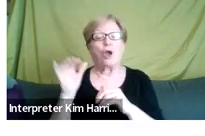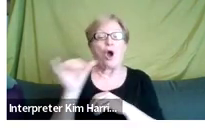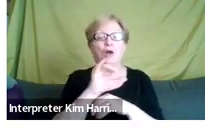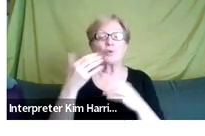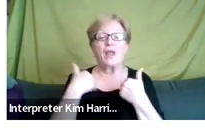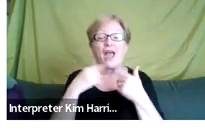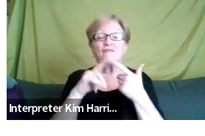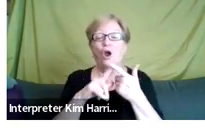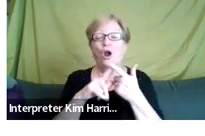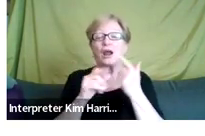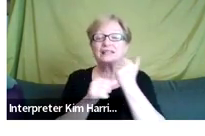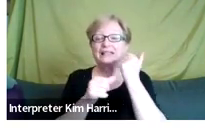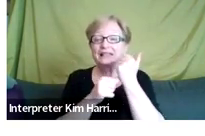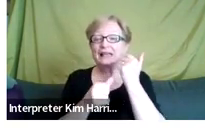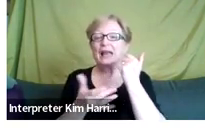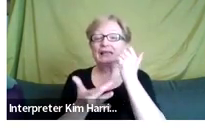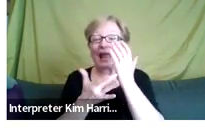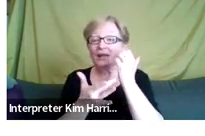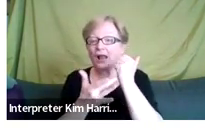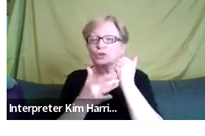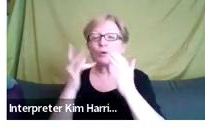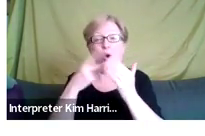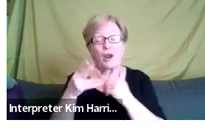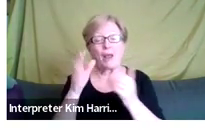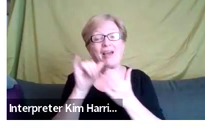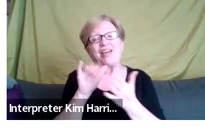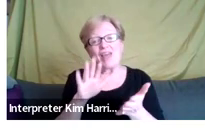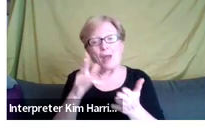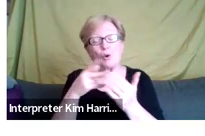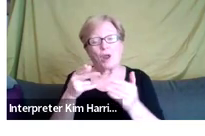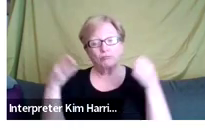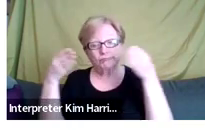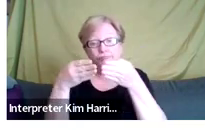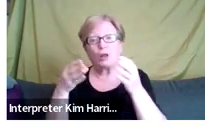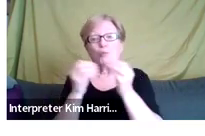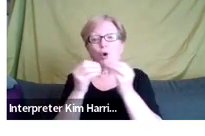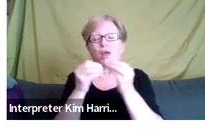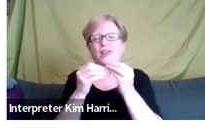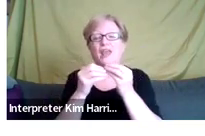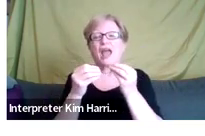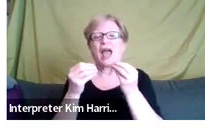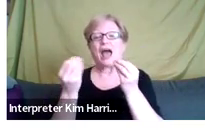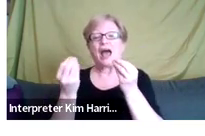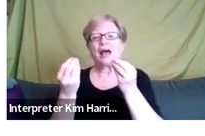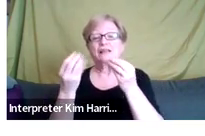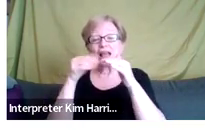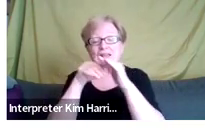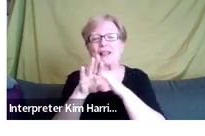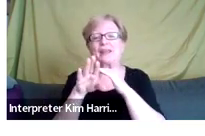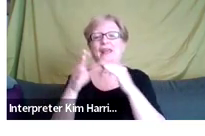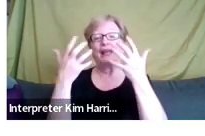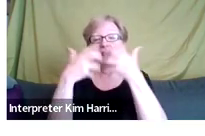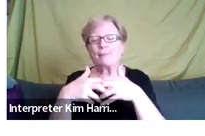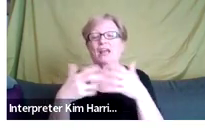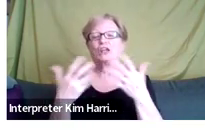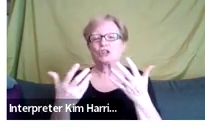technology program. That program is more focused on the accessibility and the different accommodations. And the assistive